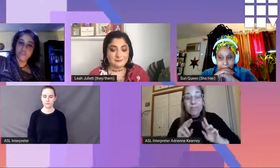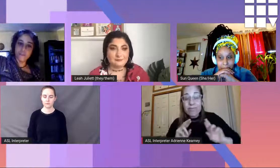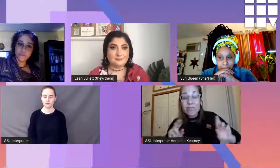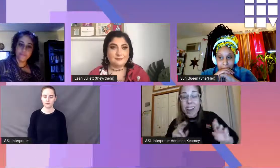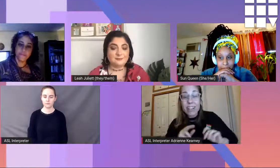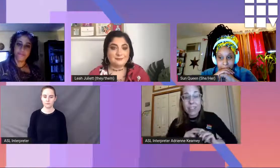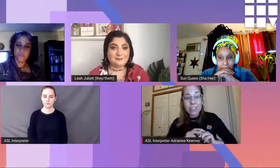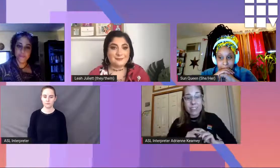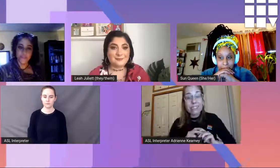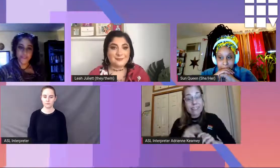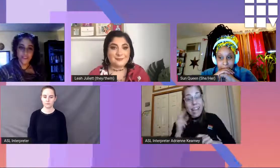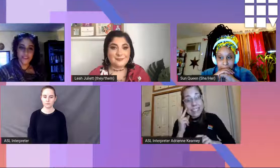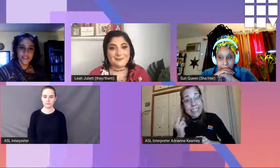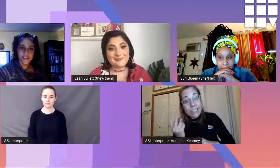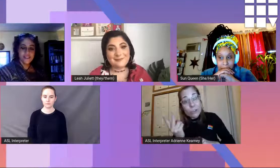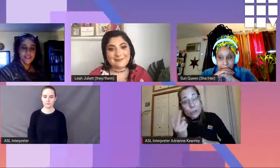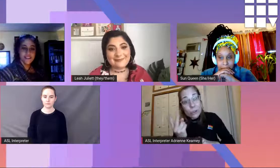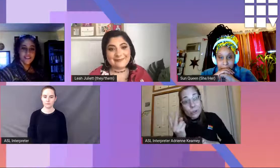the benefit?